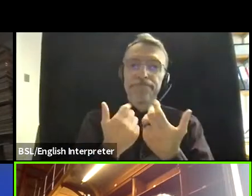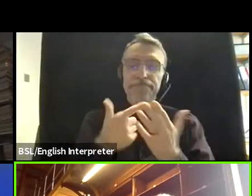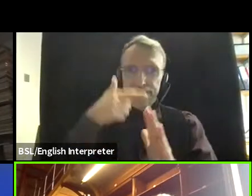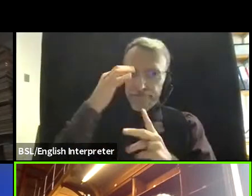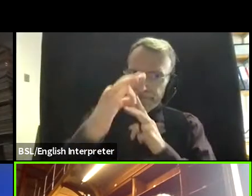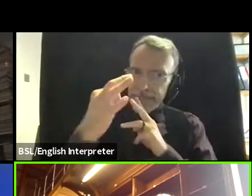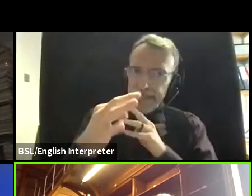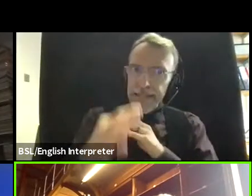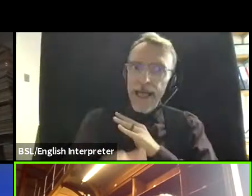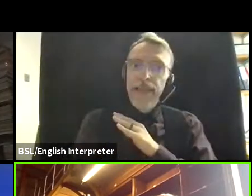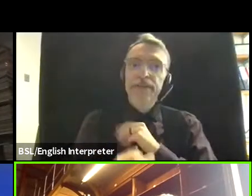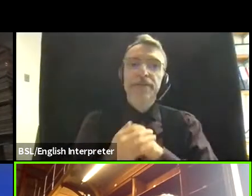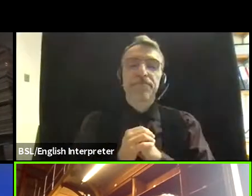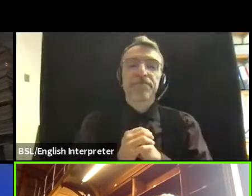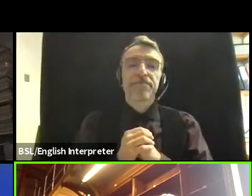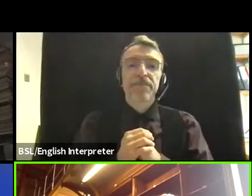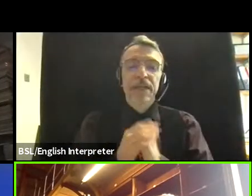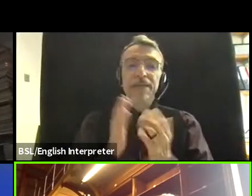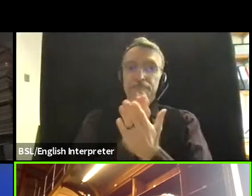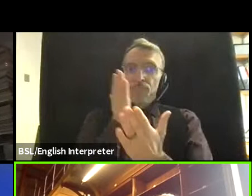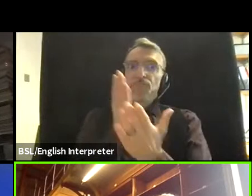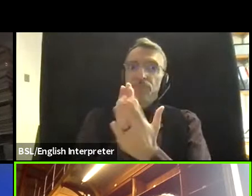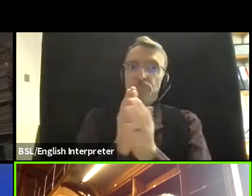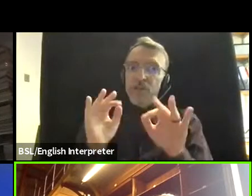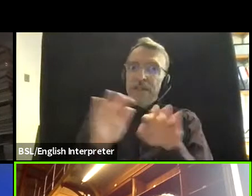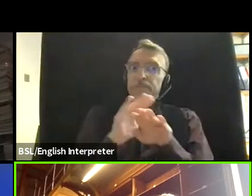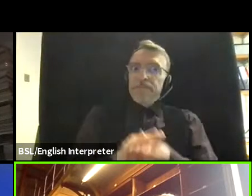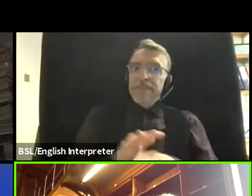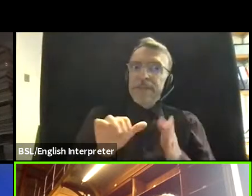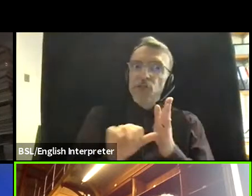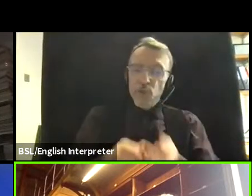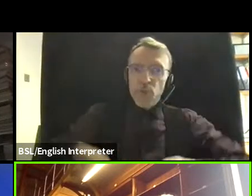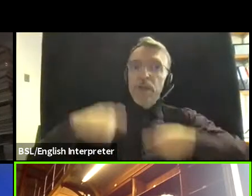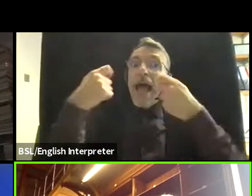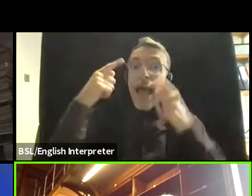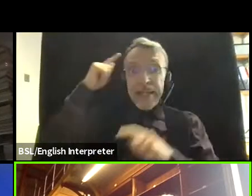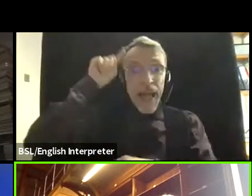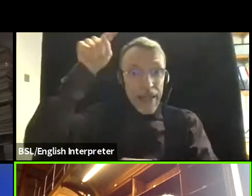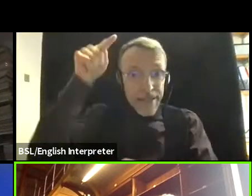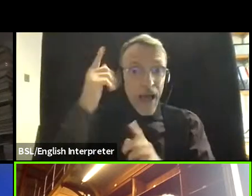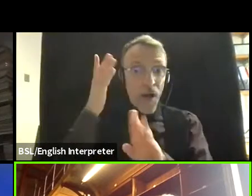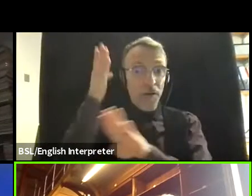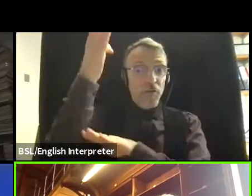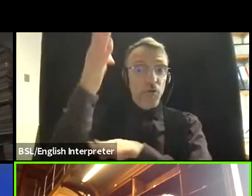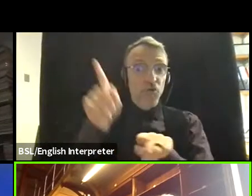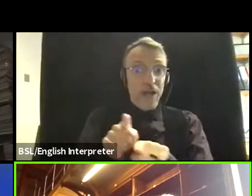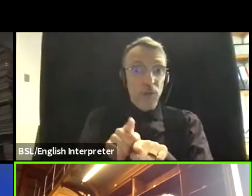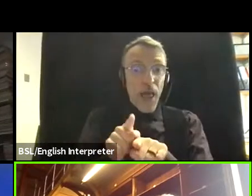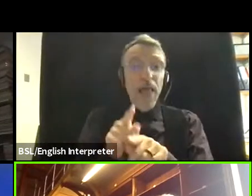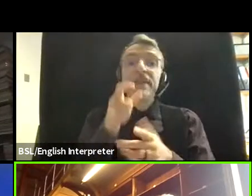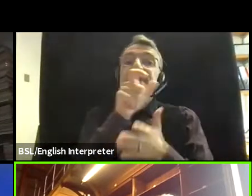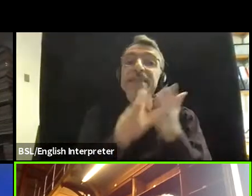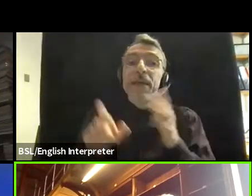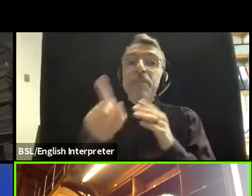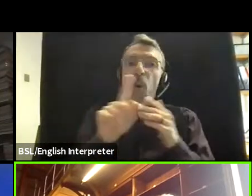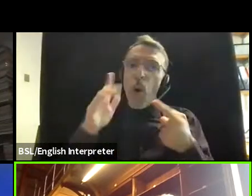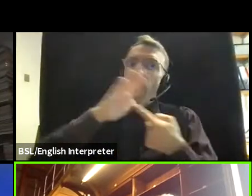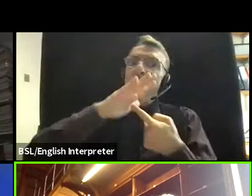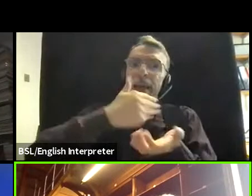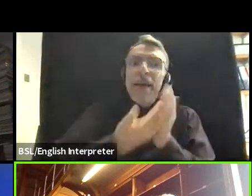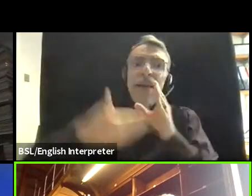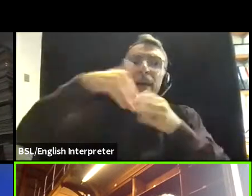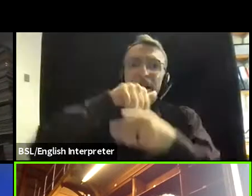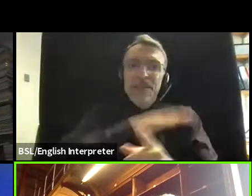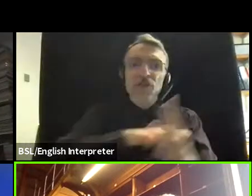detailed and have addressed the issues as well, but they've also left us with some ideas for the future. People with disabilities have a key role to play in society.